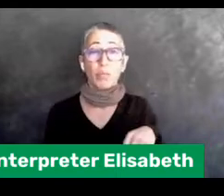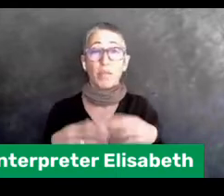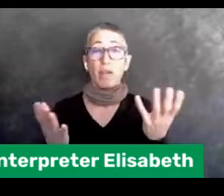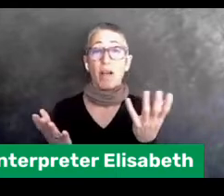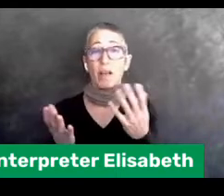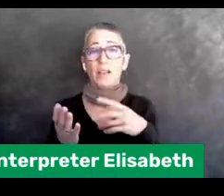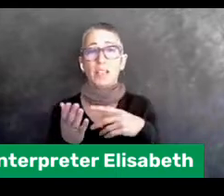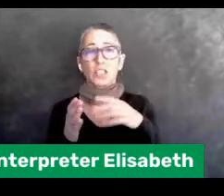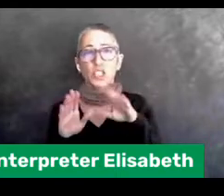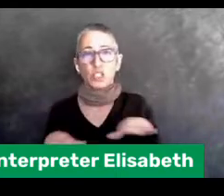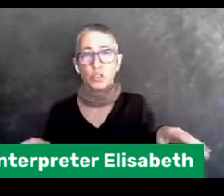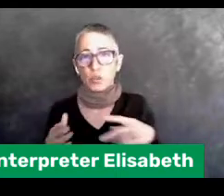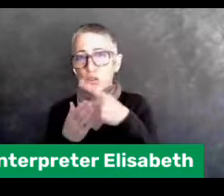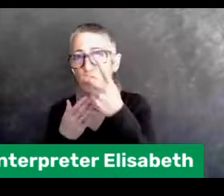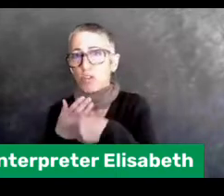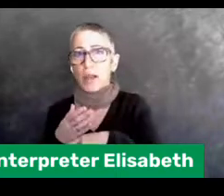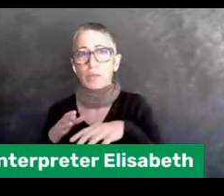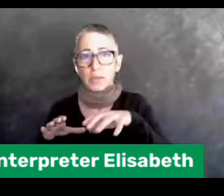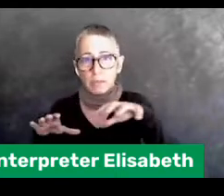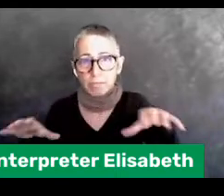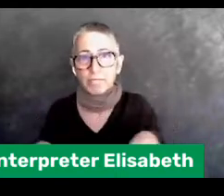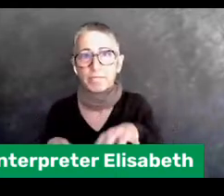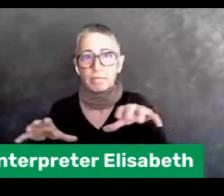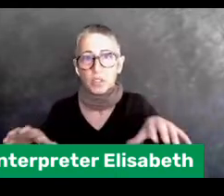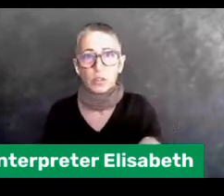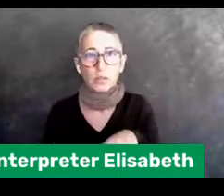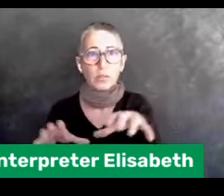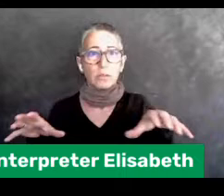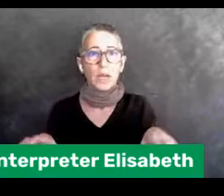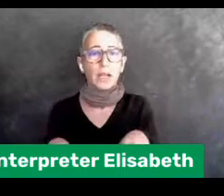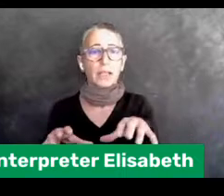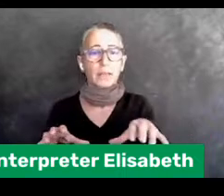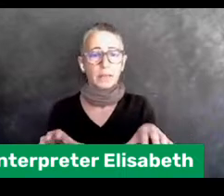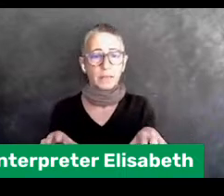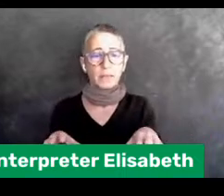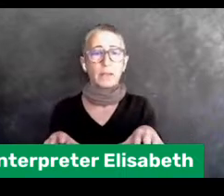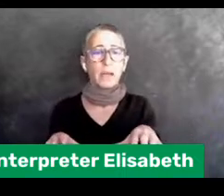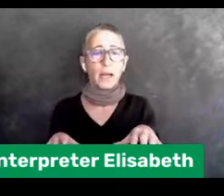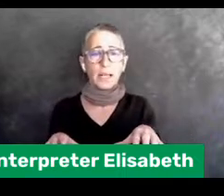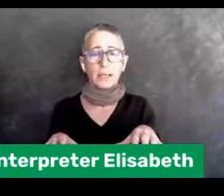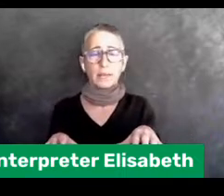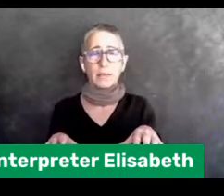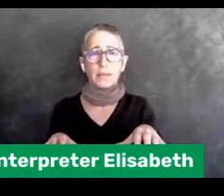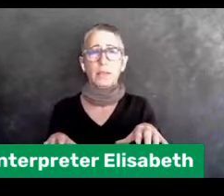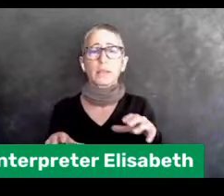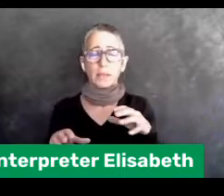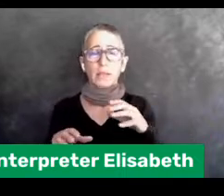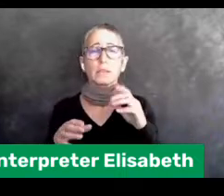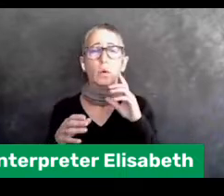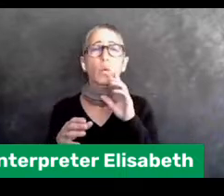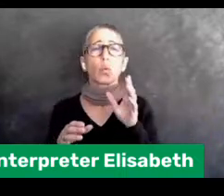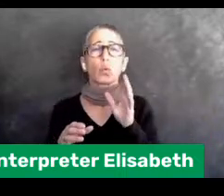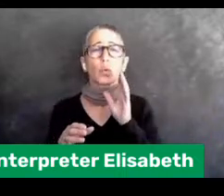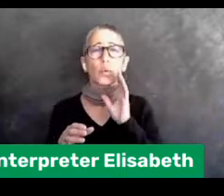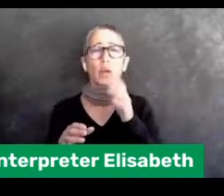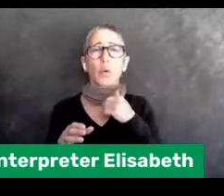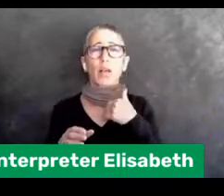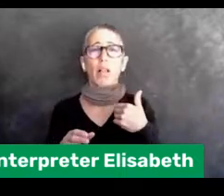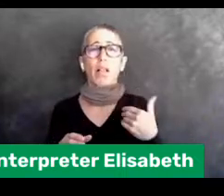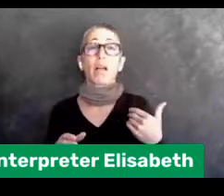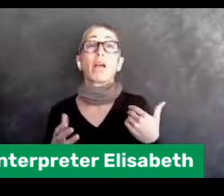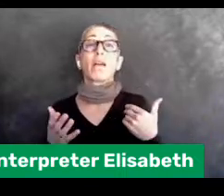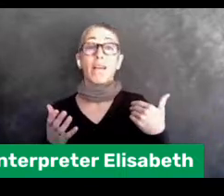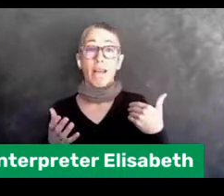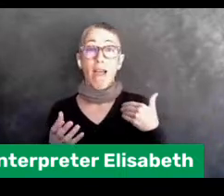get active and creative throughout the year. Or how we utilize Austin Town Hall to hold and create space for the